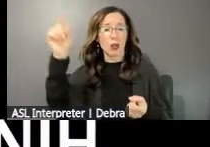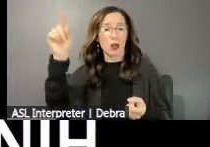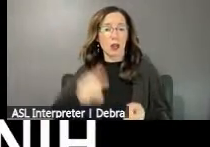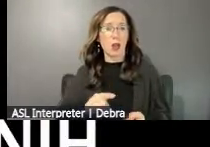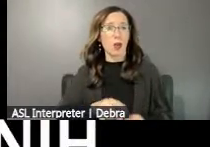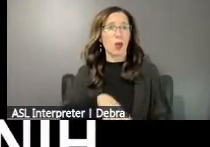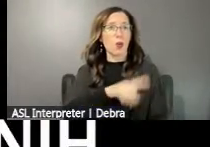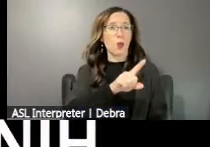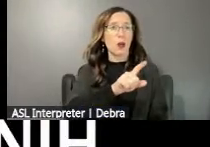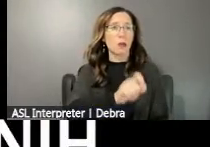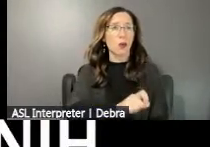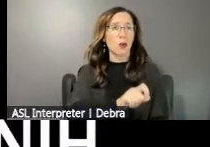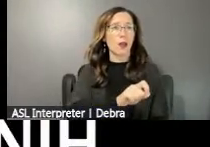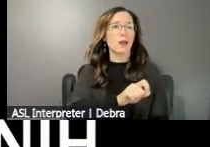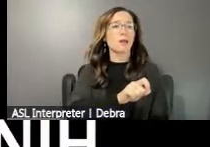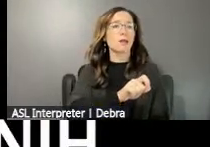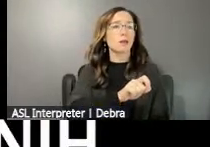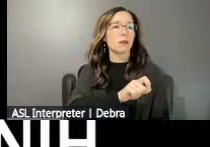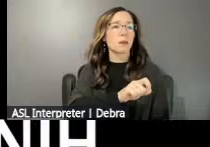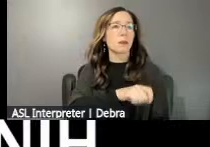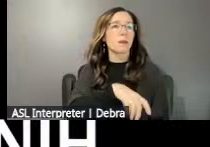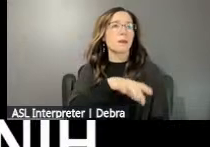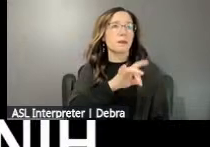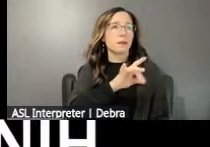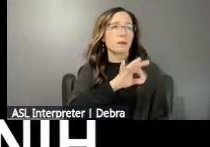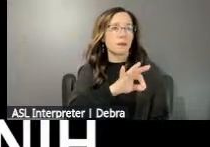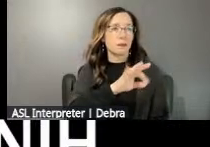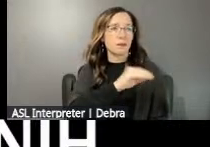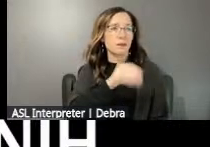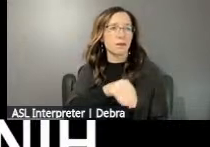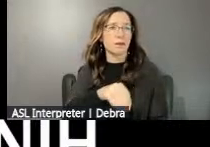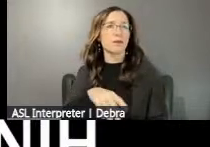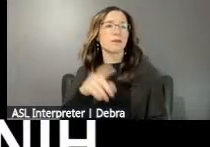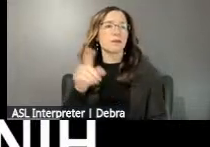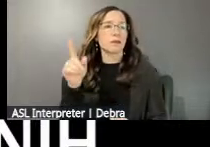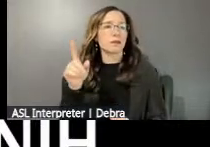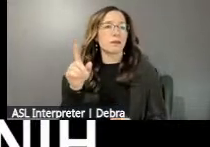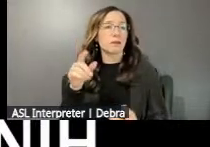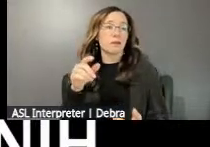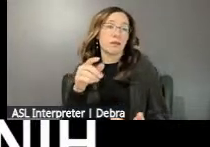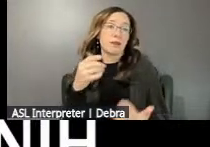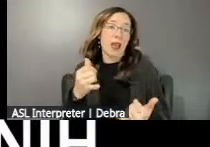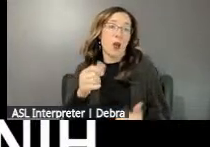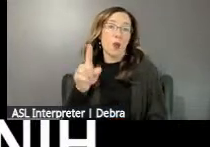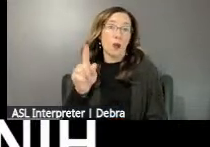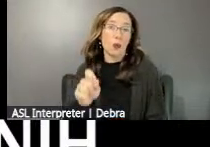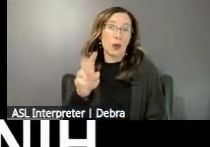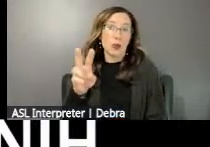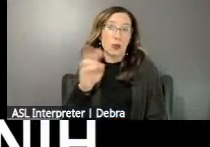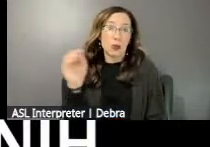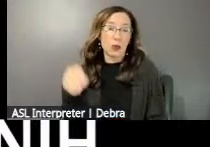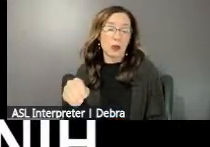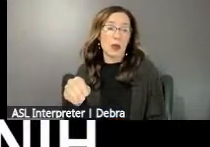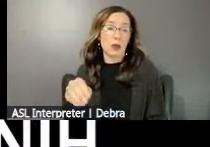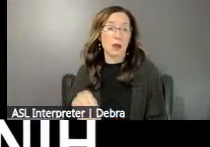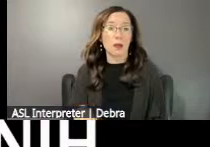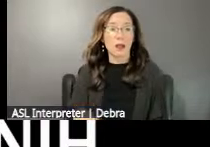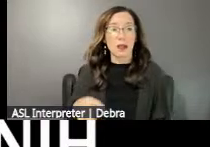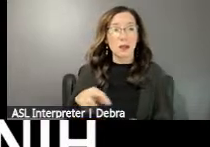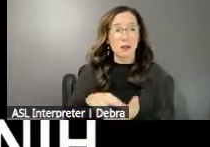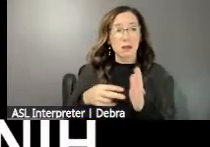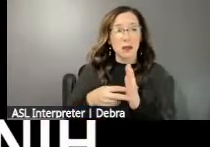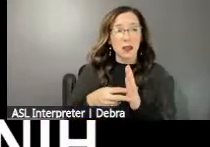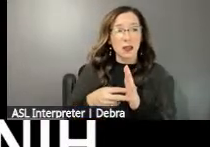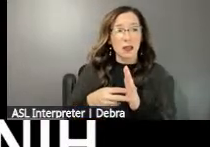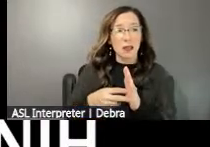to 1.2%. That's far, far below the over 25% of American adults